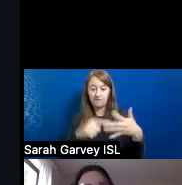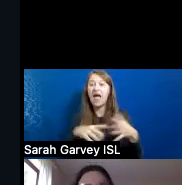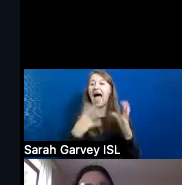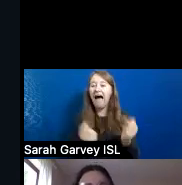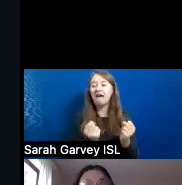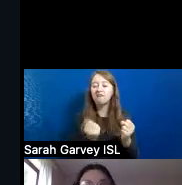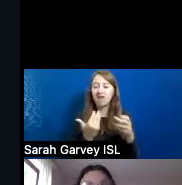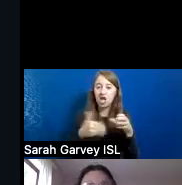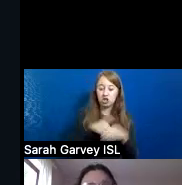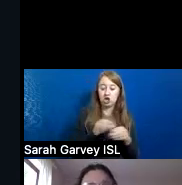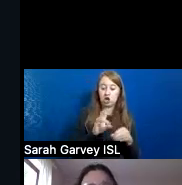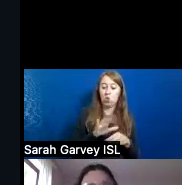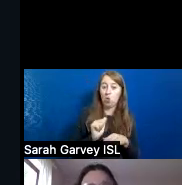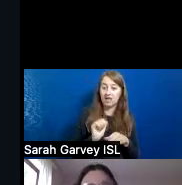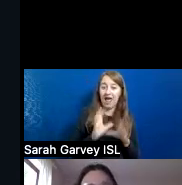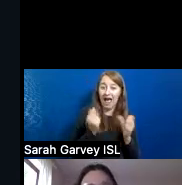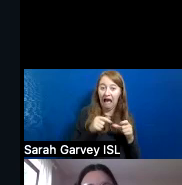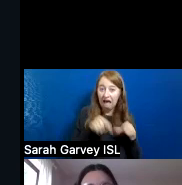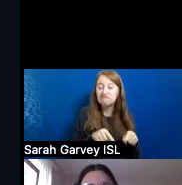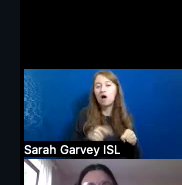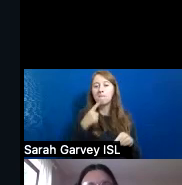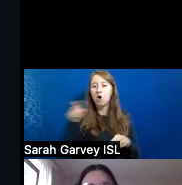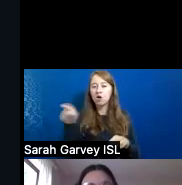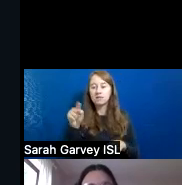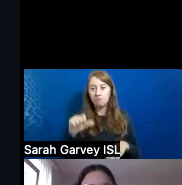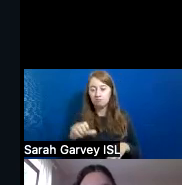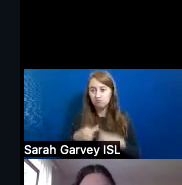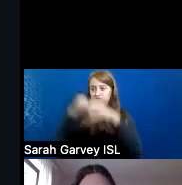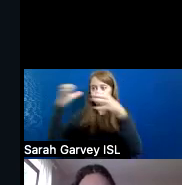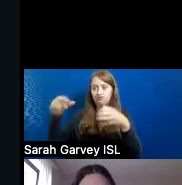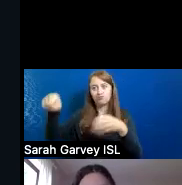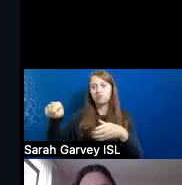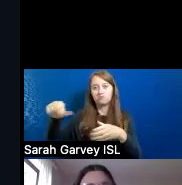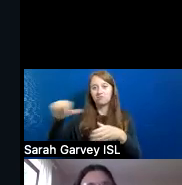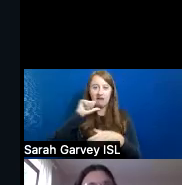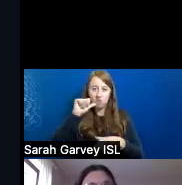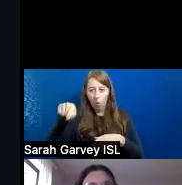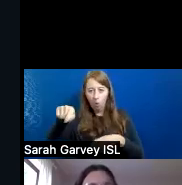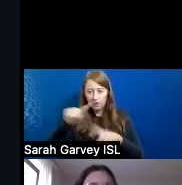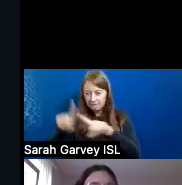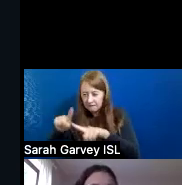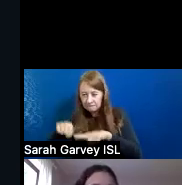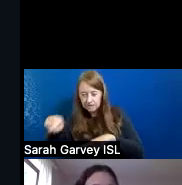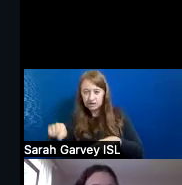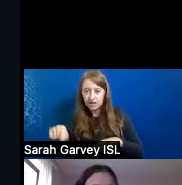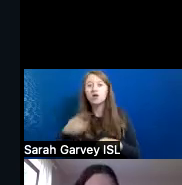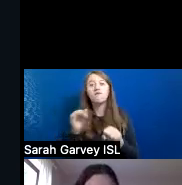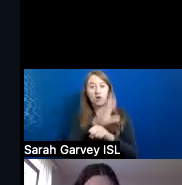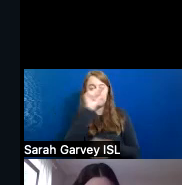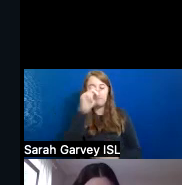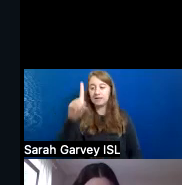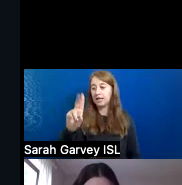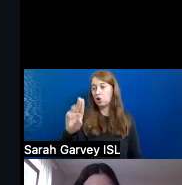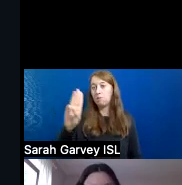parties don't have quotas inside the party and also remain pretty resistant to them. So notably the DUP and Alliance are both